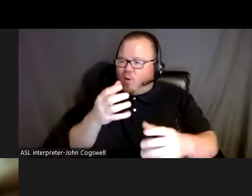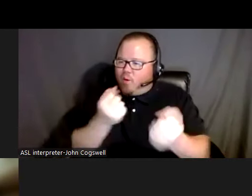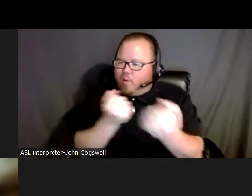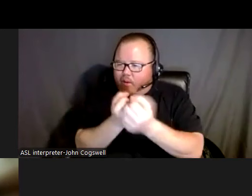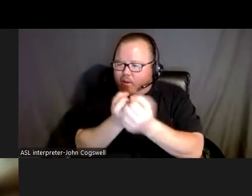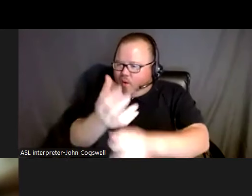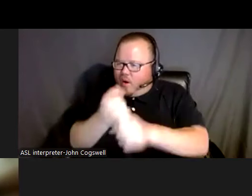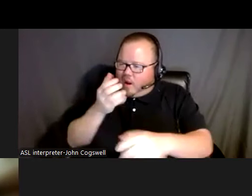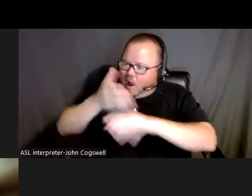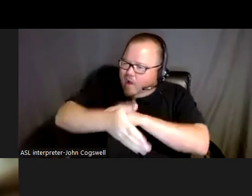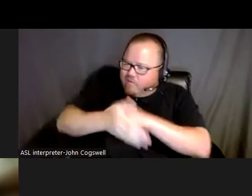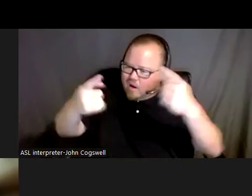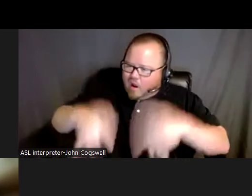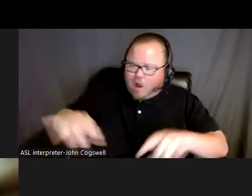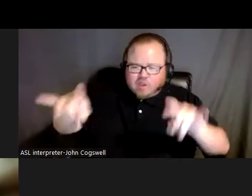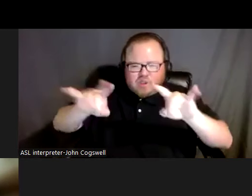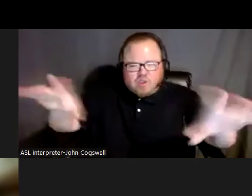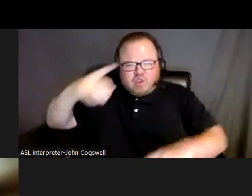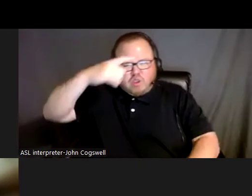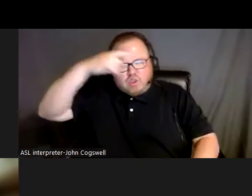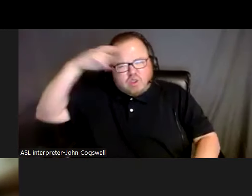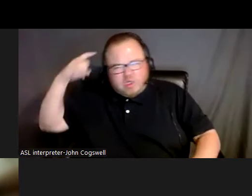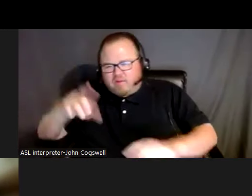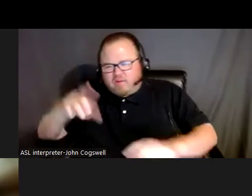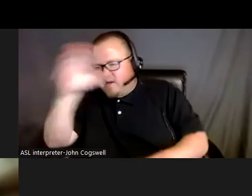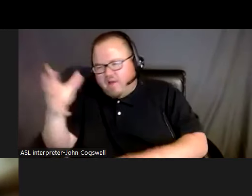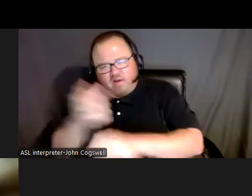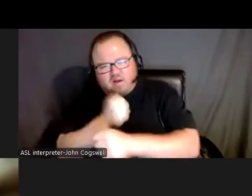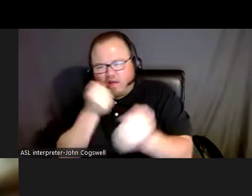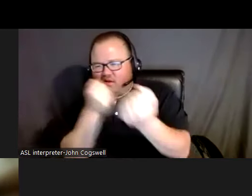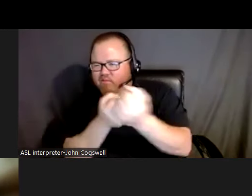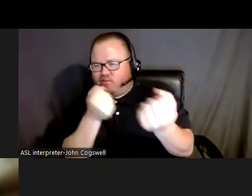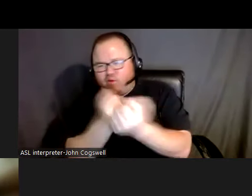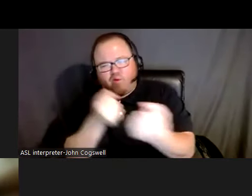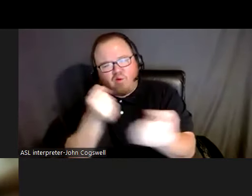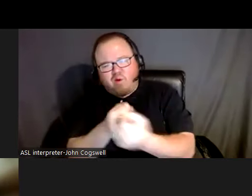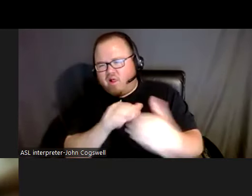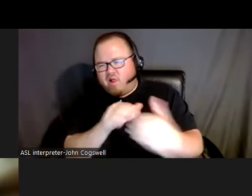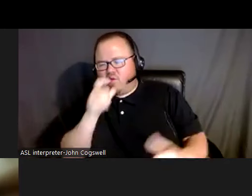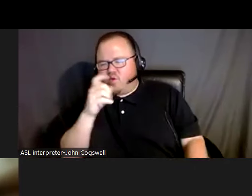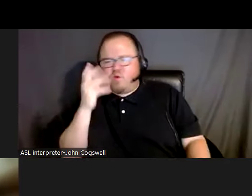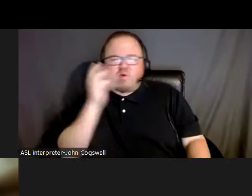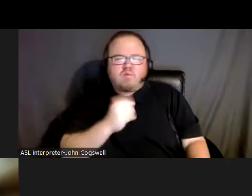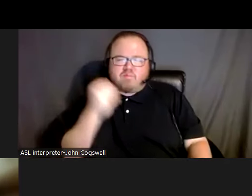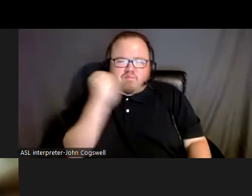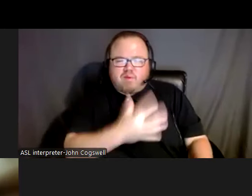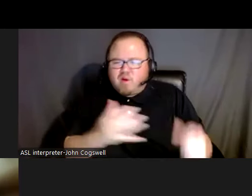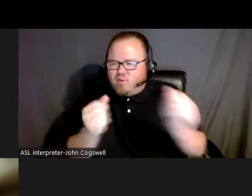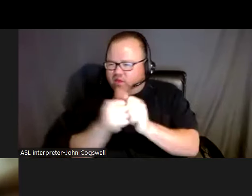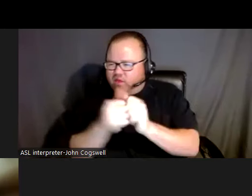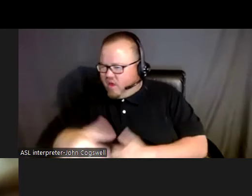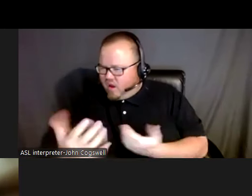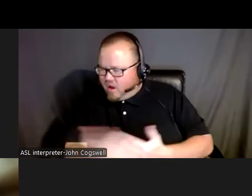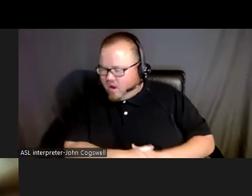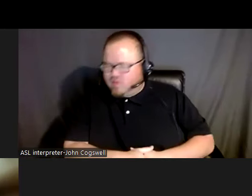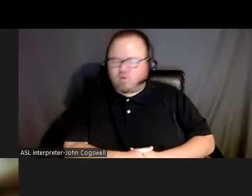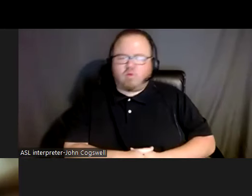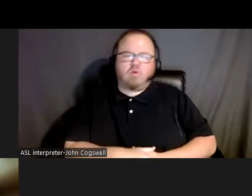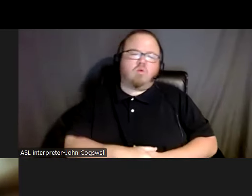huge traumatic experience, and yet they never get the level of support that somebody that's been through that deserves. So just understanding